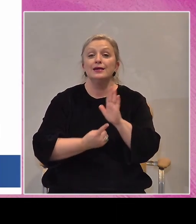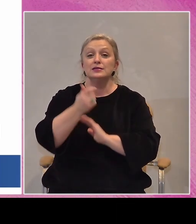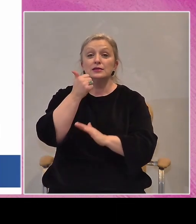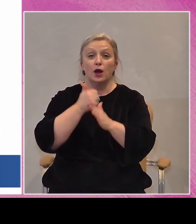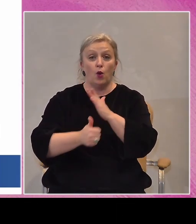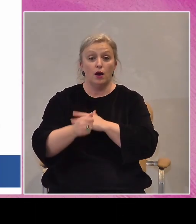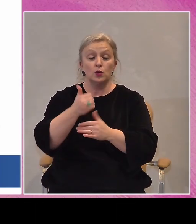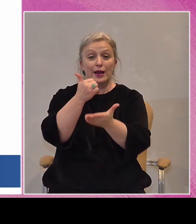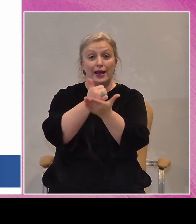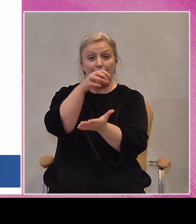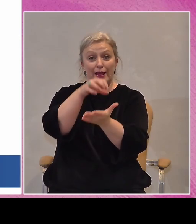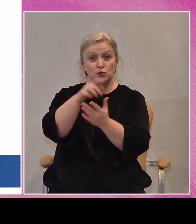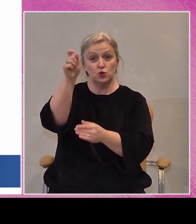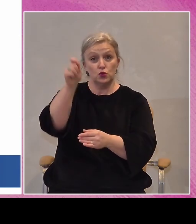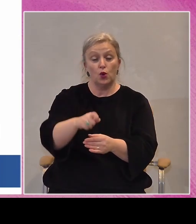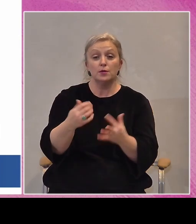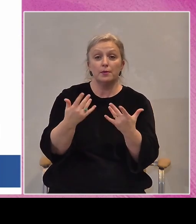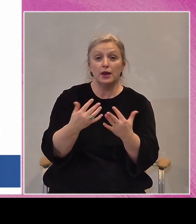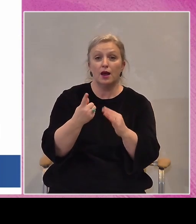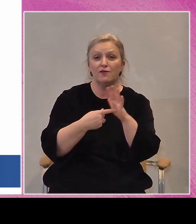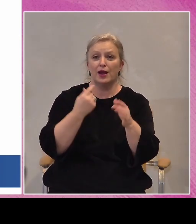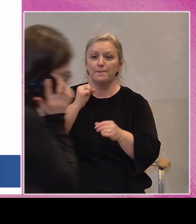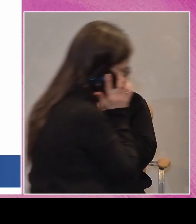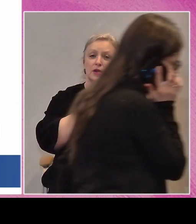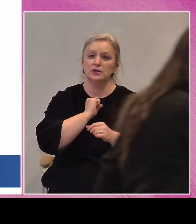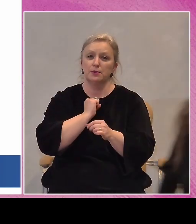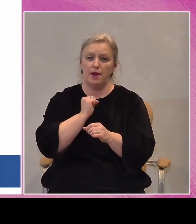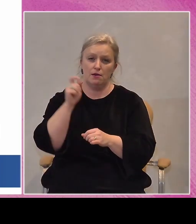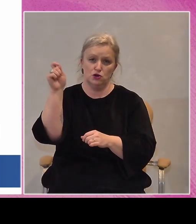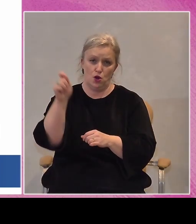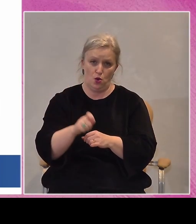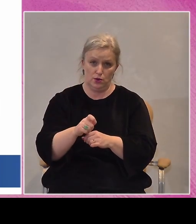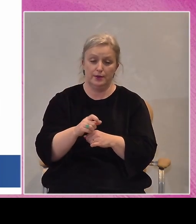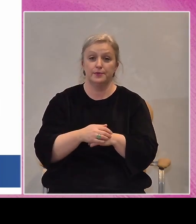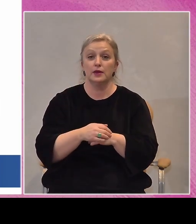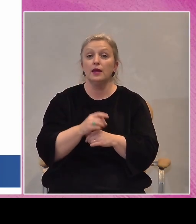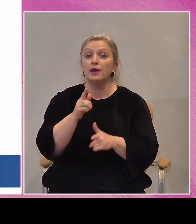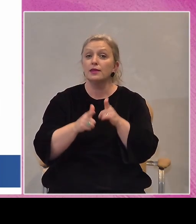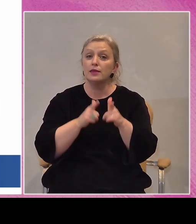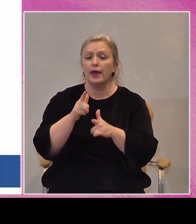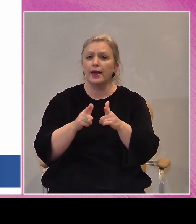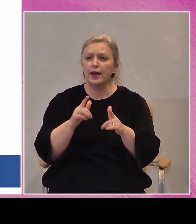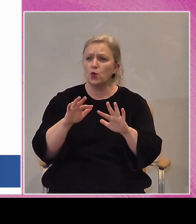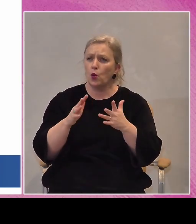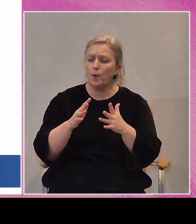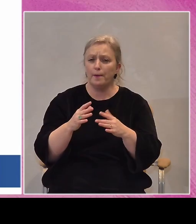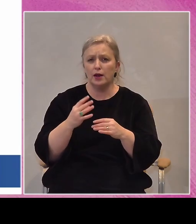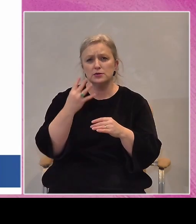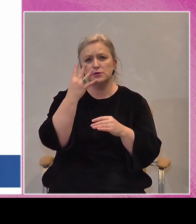are from these grants. Let's look at the center. When was it created and why?